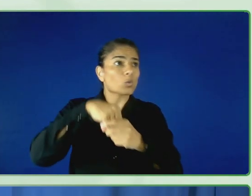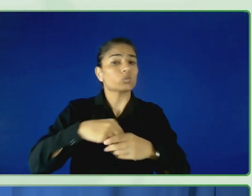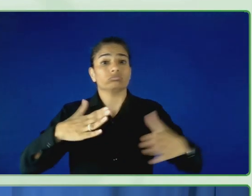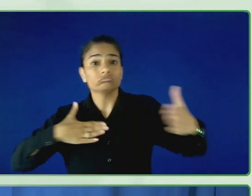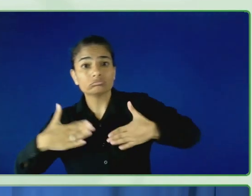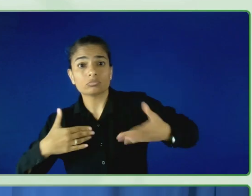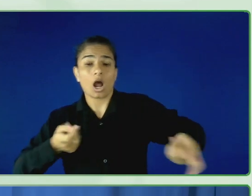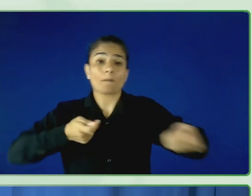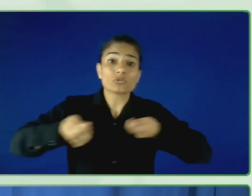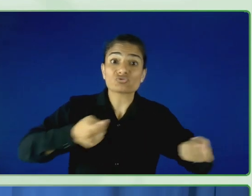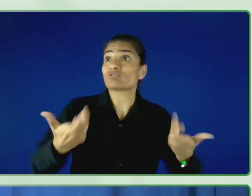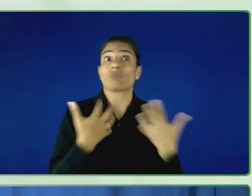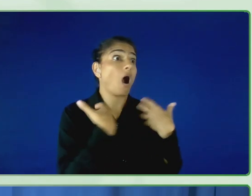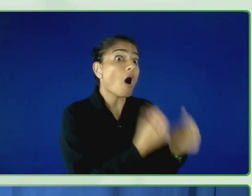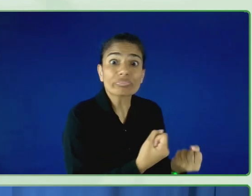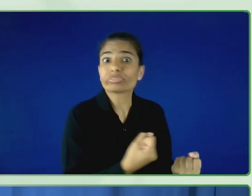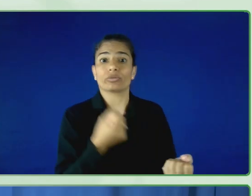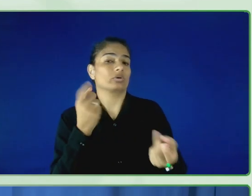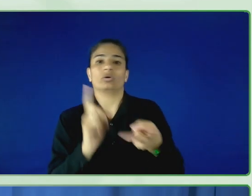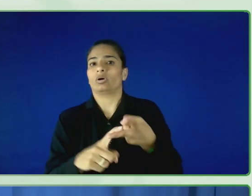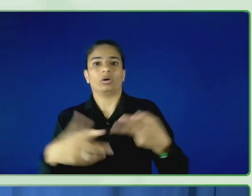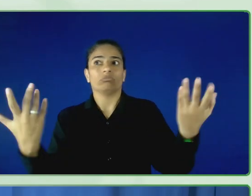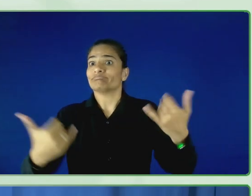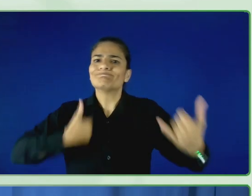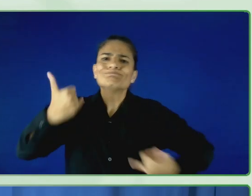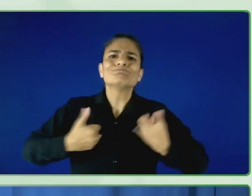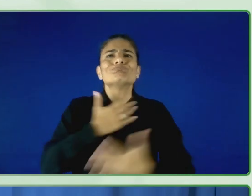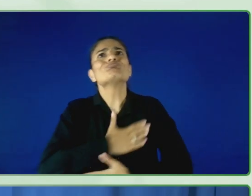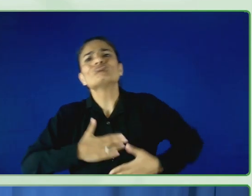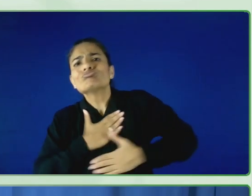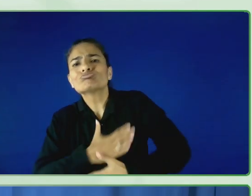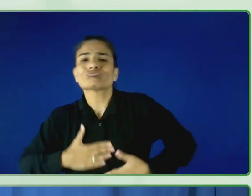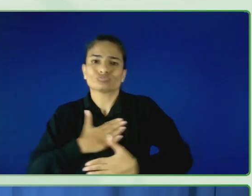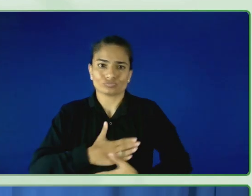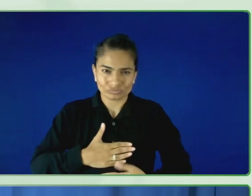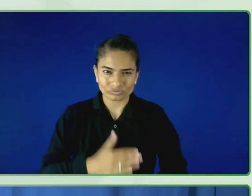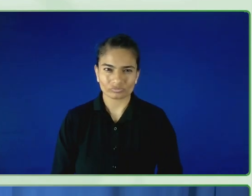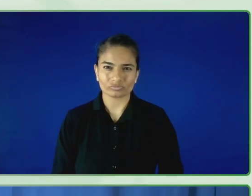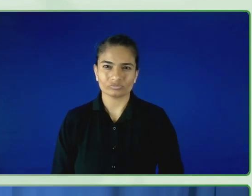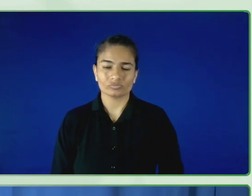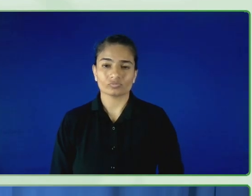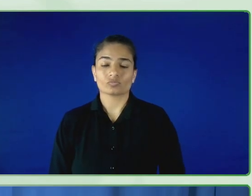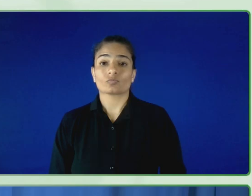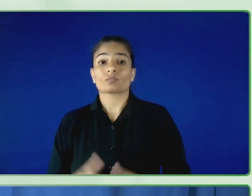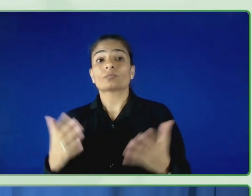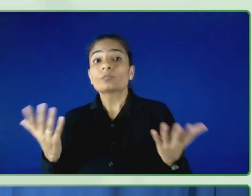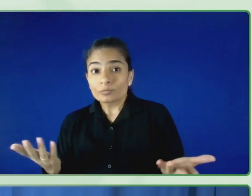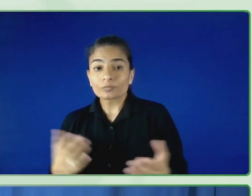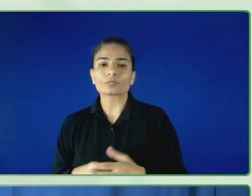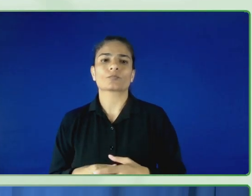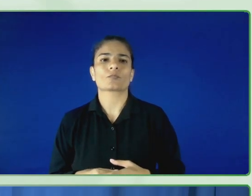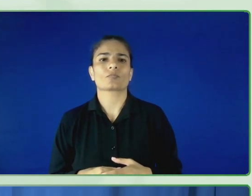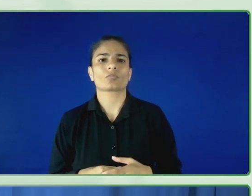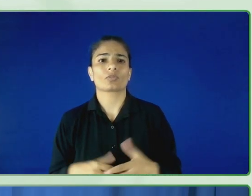but also entertainment. But what about emergency alerts?